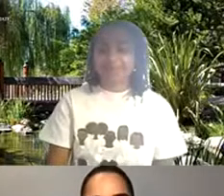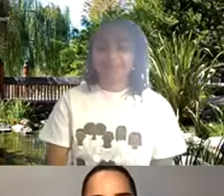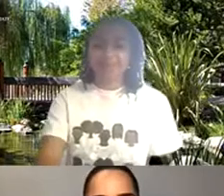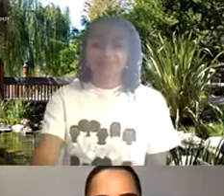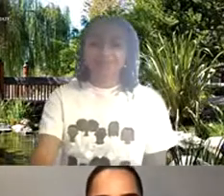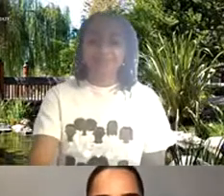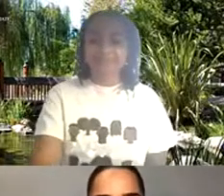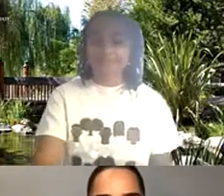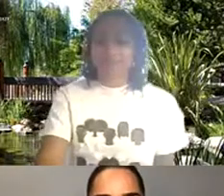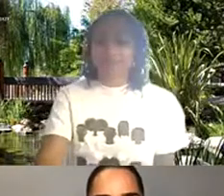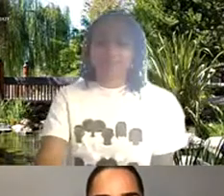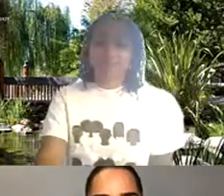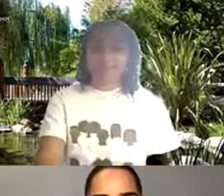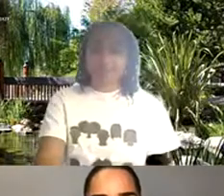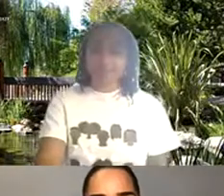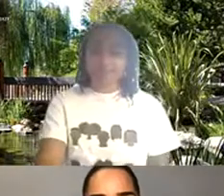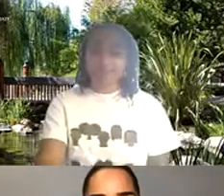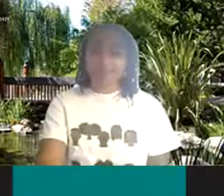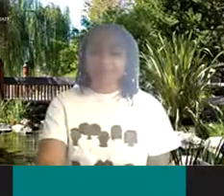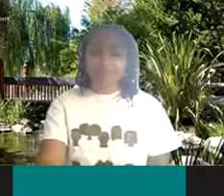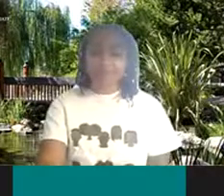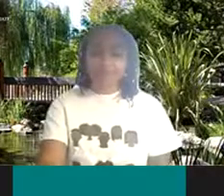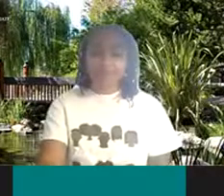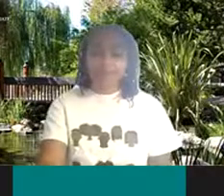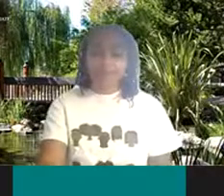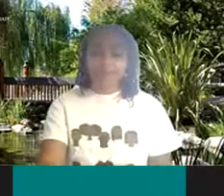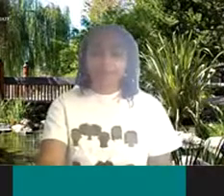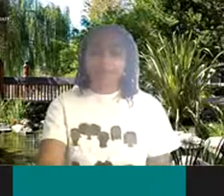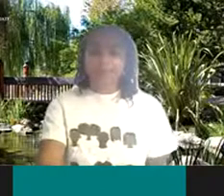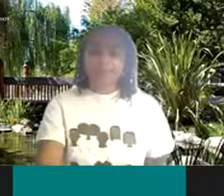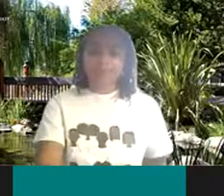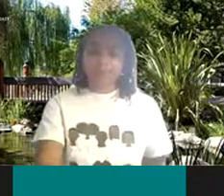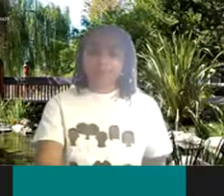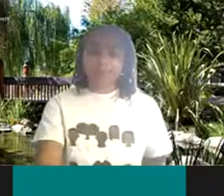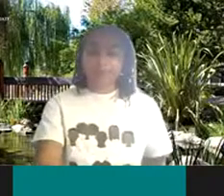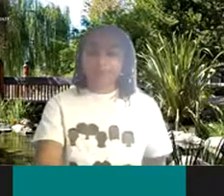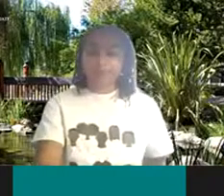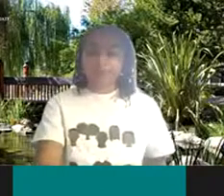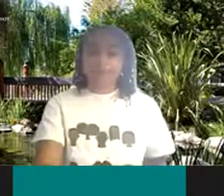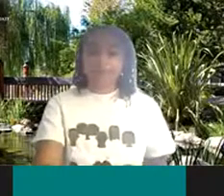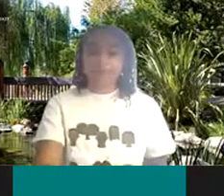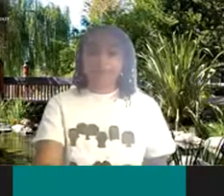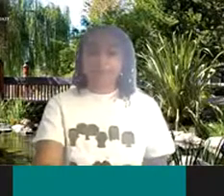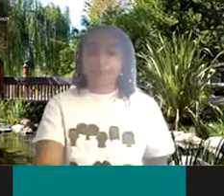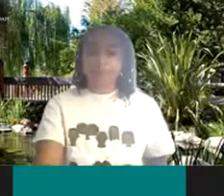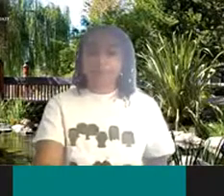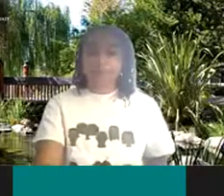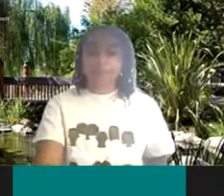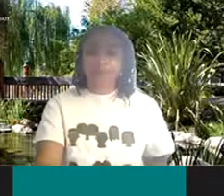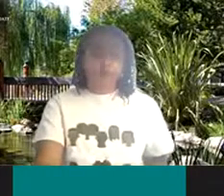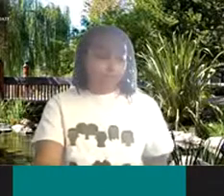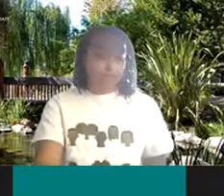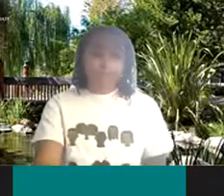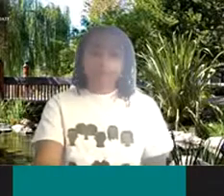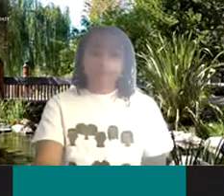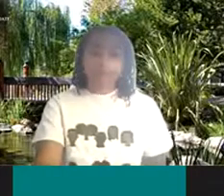So I think right now we would like to go ahead and open it up to the crowd. If you all have any questions, if you want to come off mute, you can go ahead and